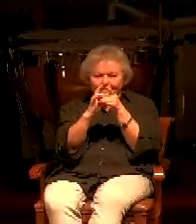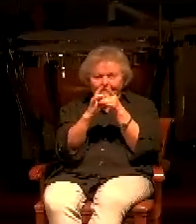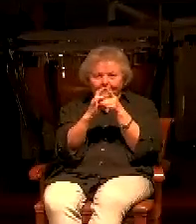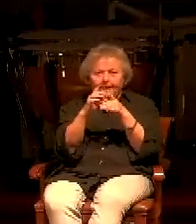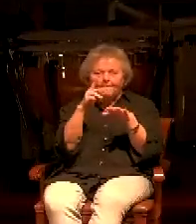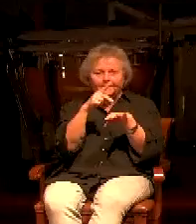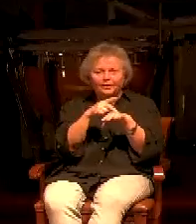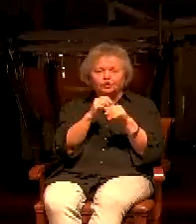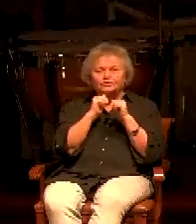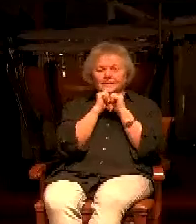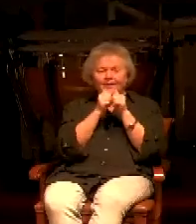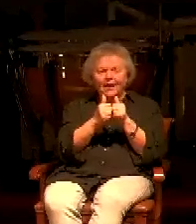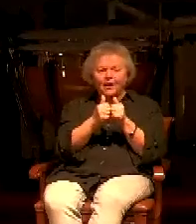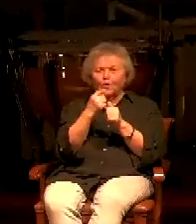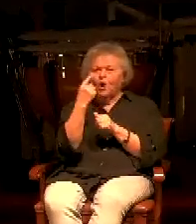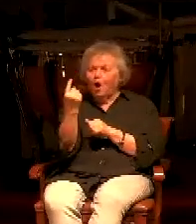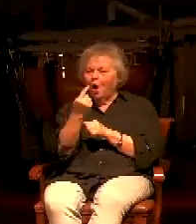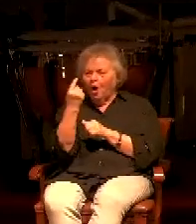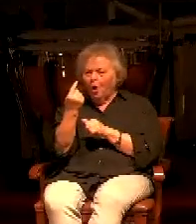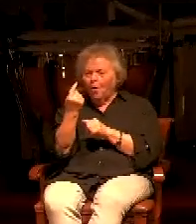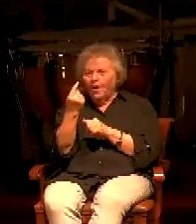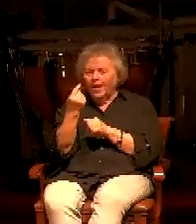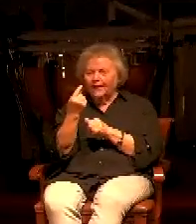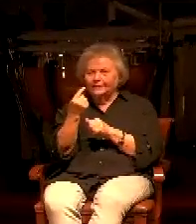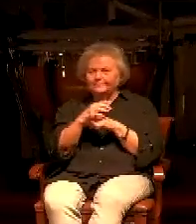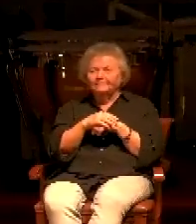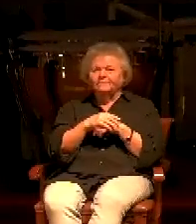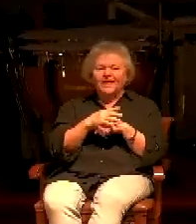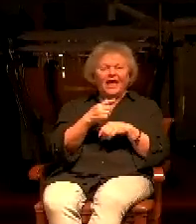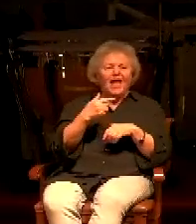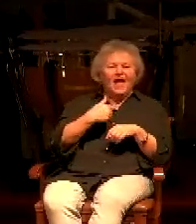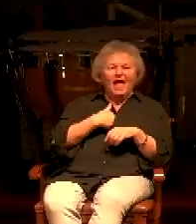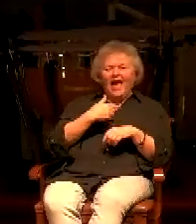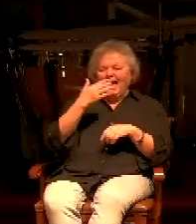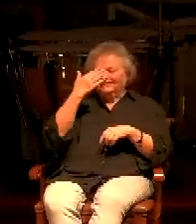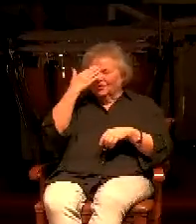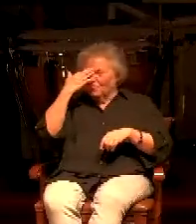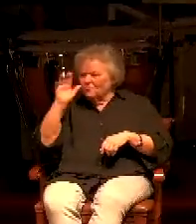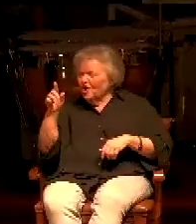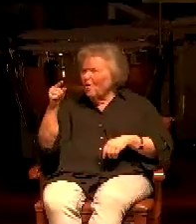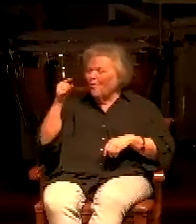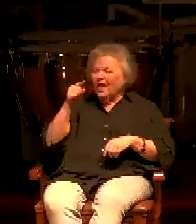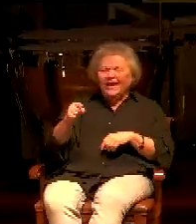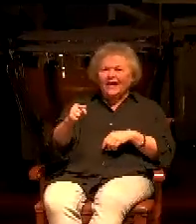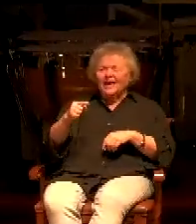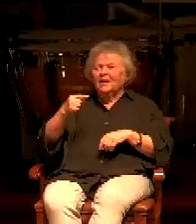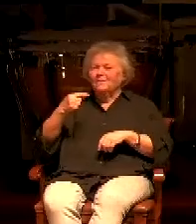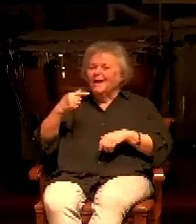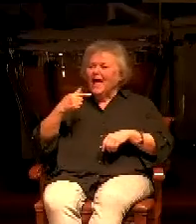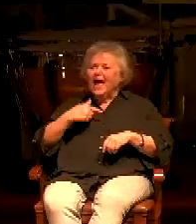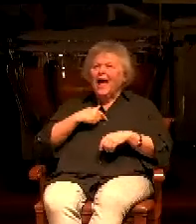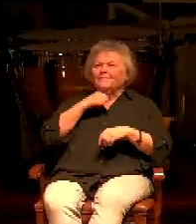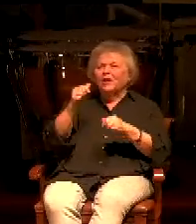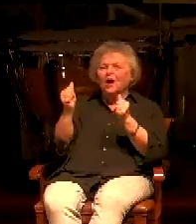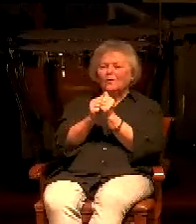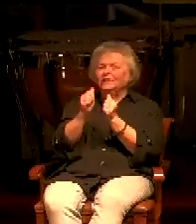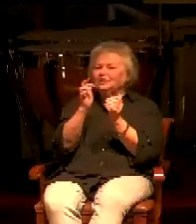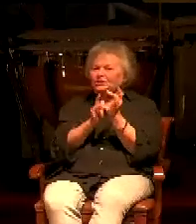It's always tied to Peter saying, "I don't know him, I've never heard of him, man, I swear I'm not with